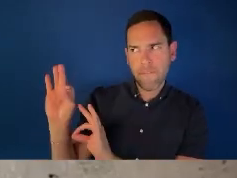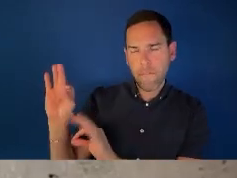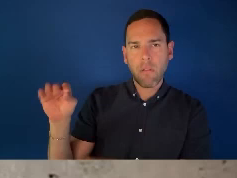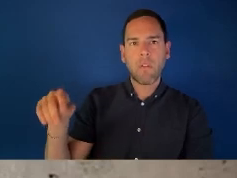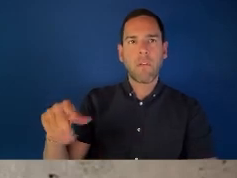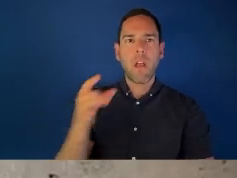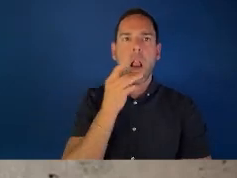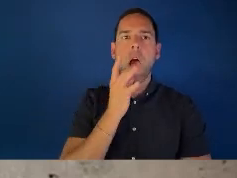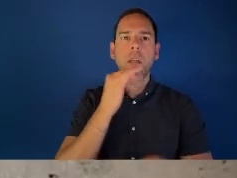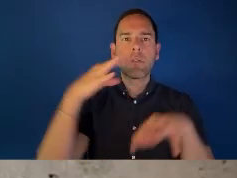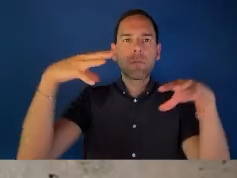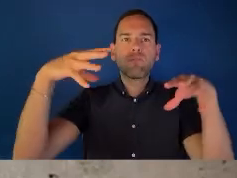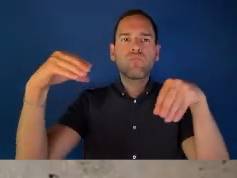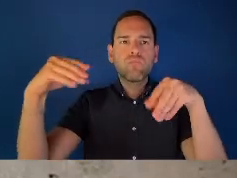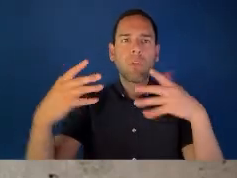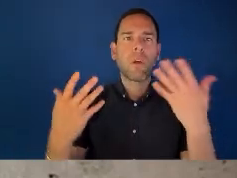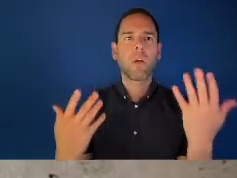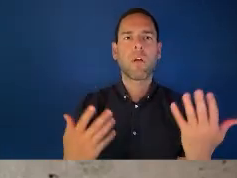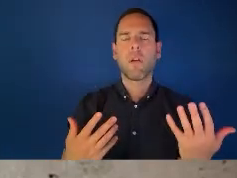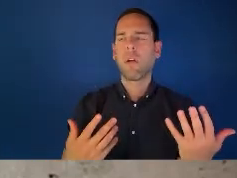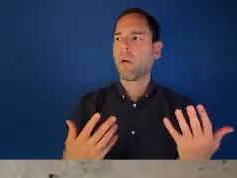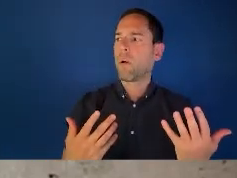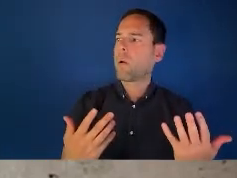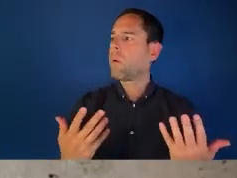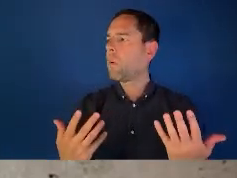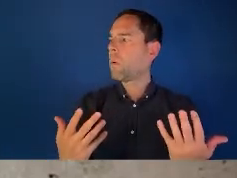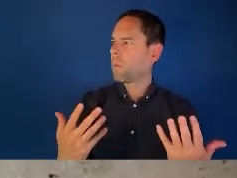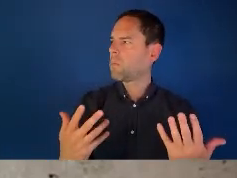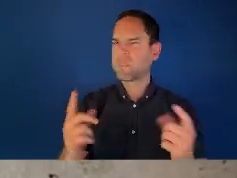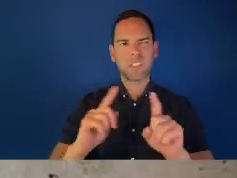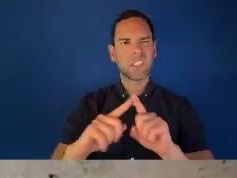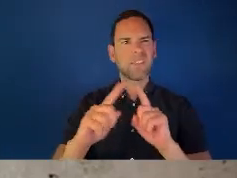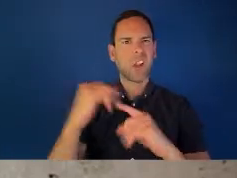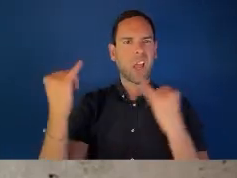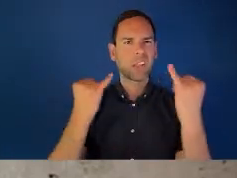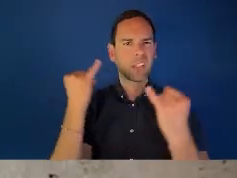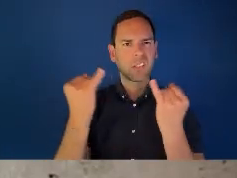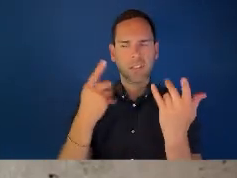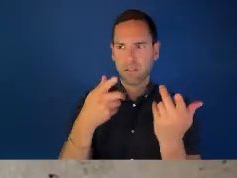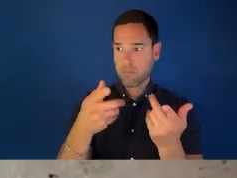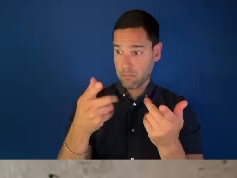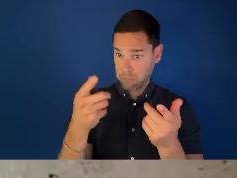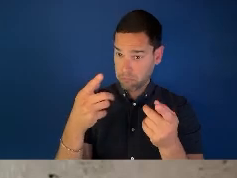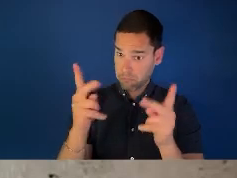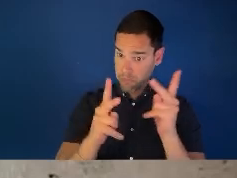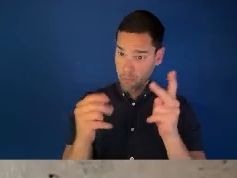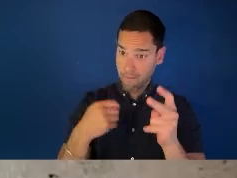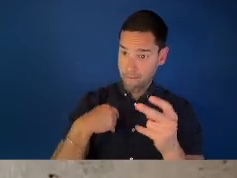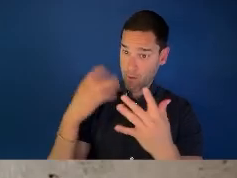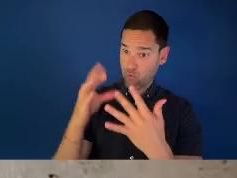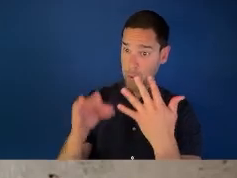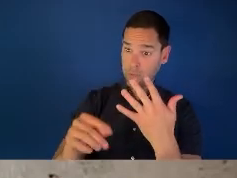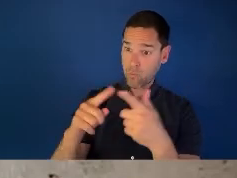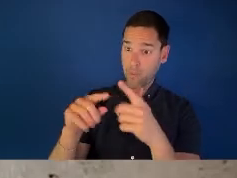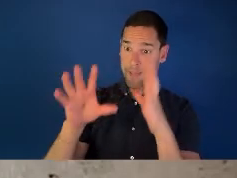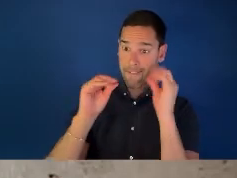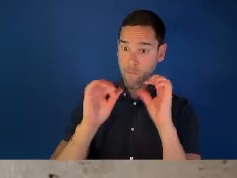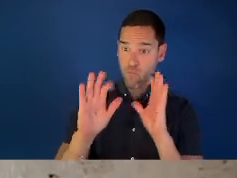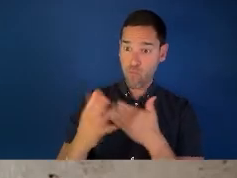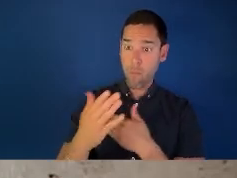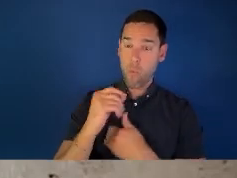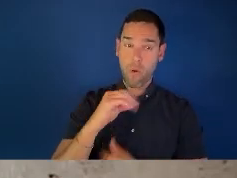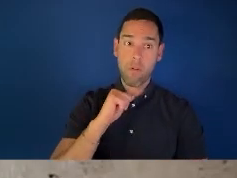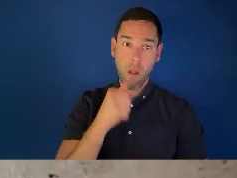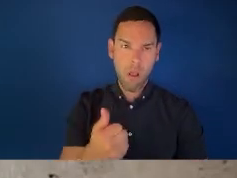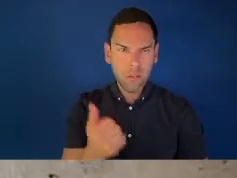wouldn't probably need to leave the room, but having extended time is helpful. For people who are like, yeah, this space is not working for me, it would